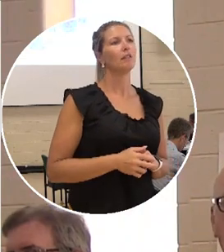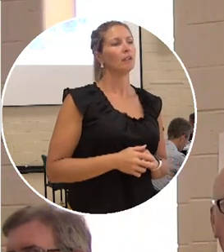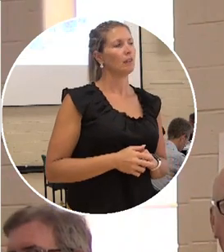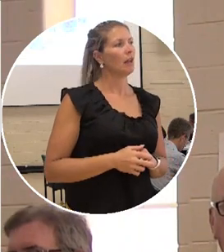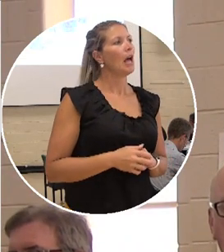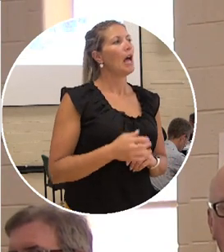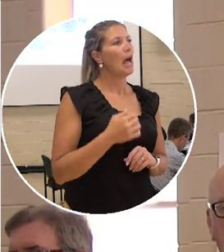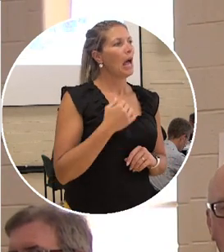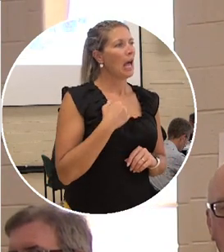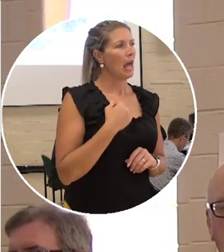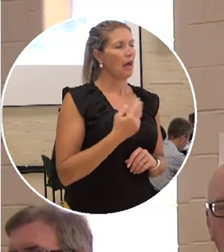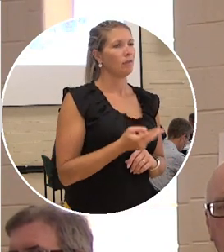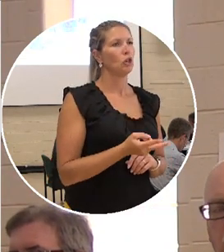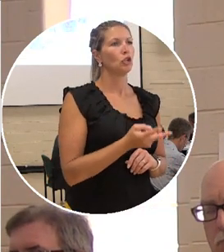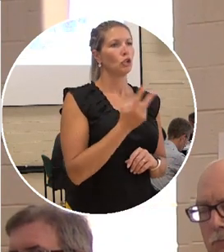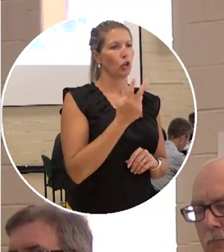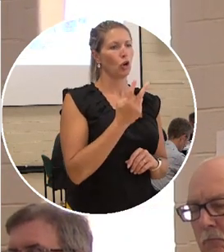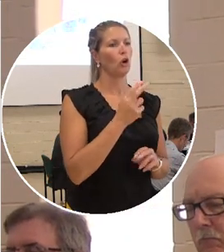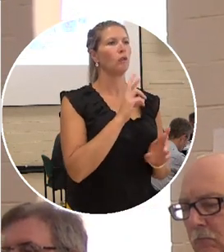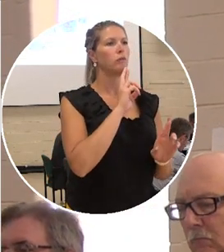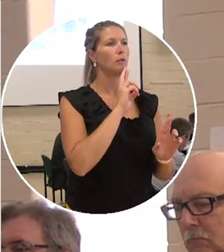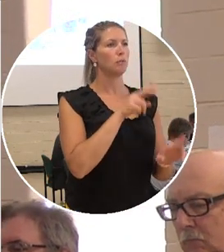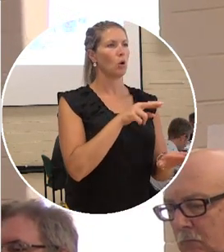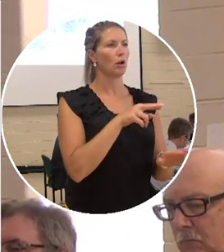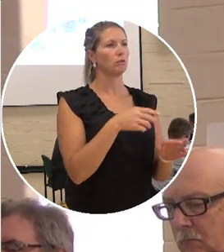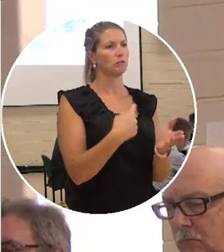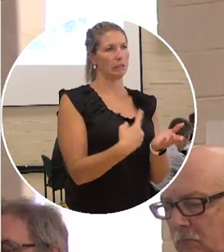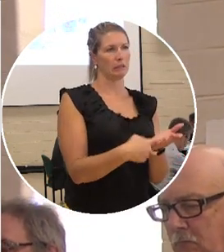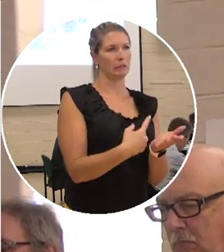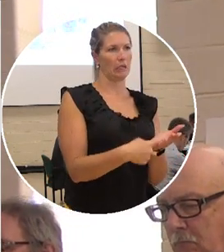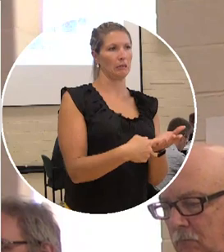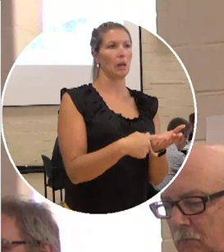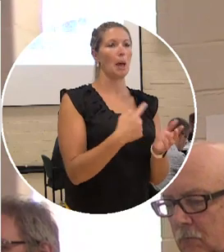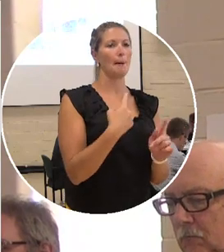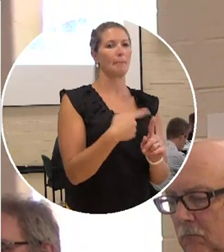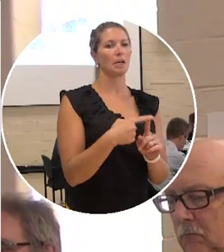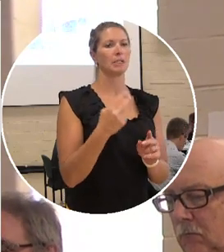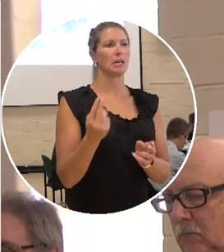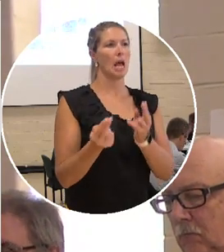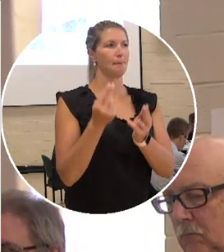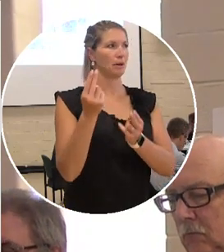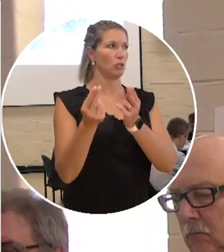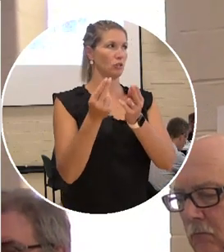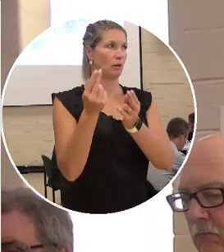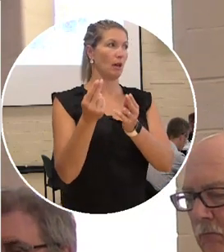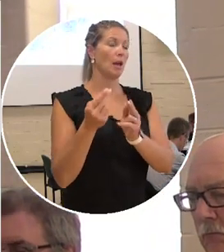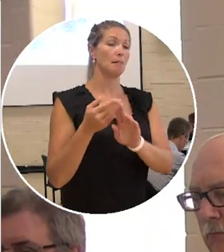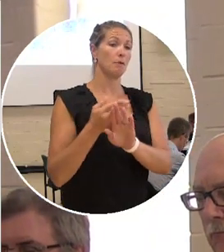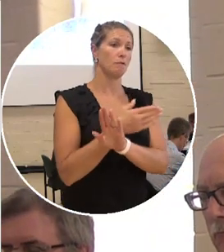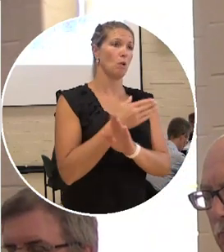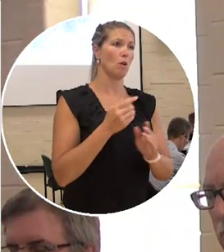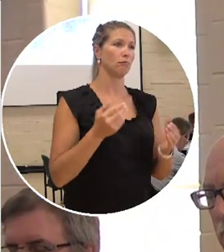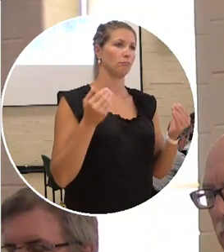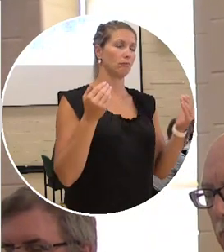sets of minutes, two reports to go over with you and a couple nominations. Just before that, I'd just like Mr. Chair to